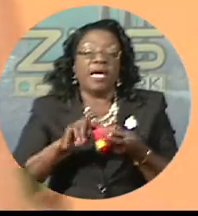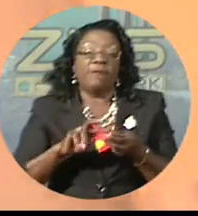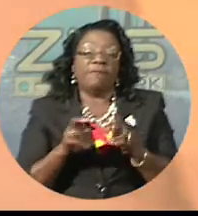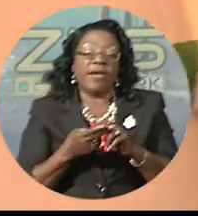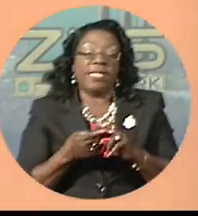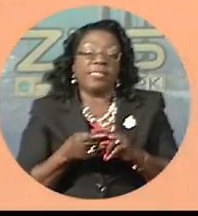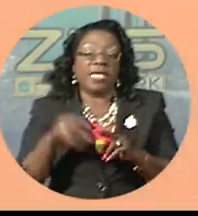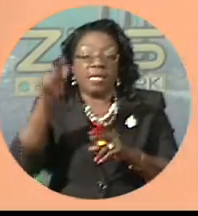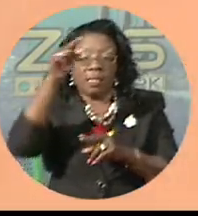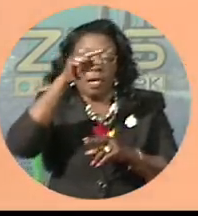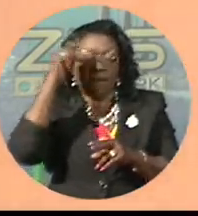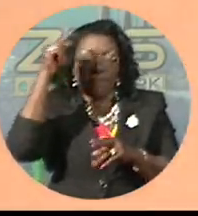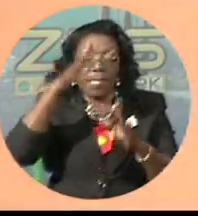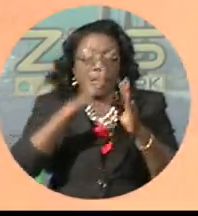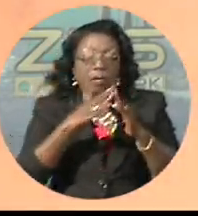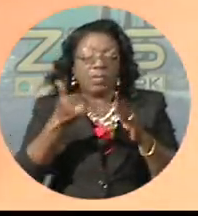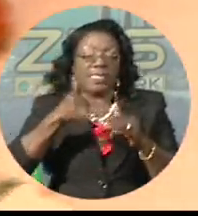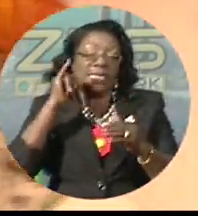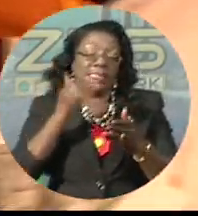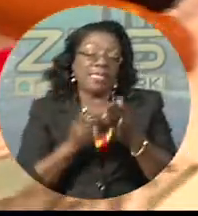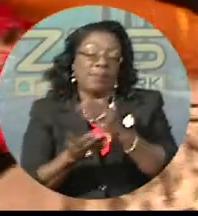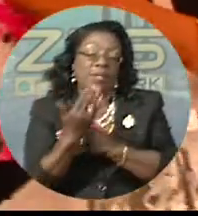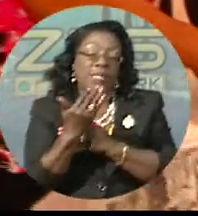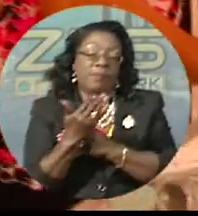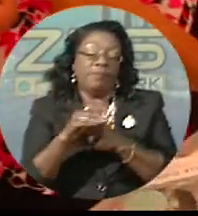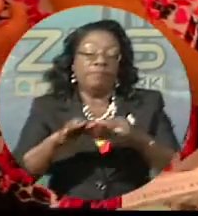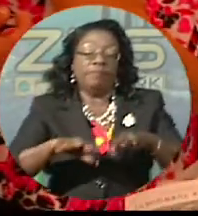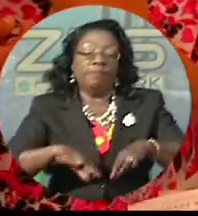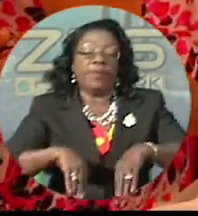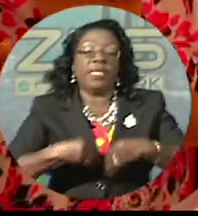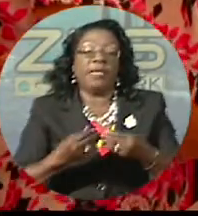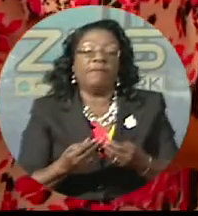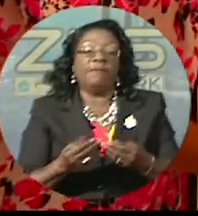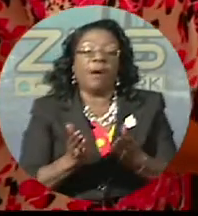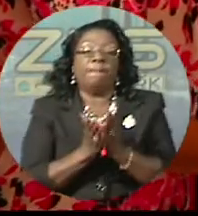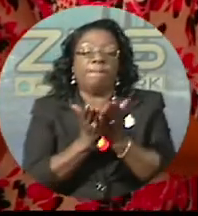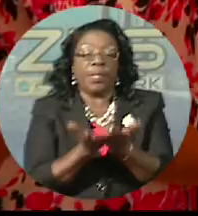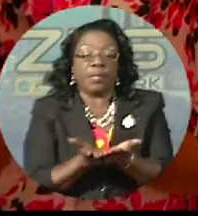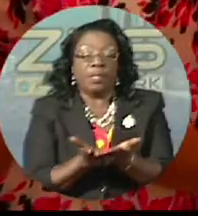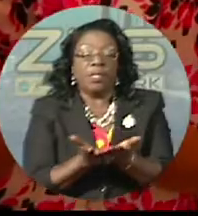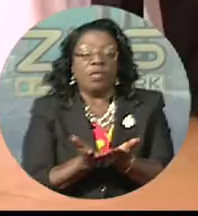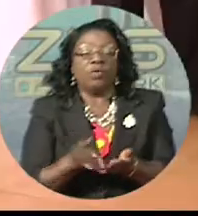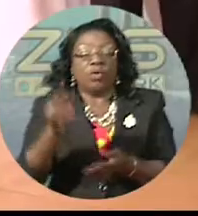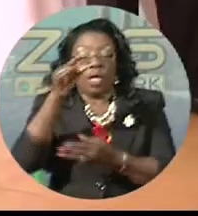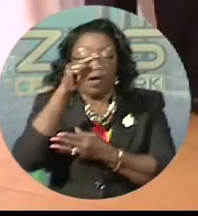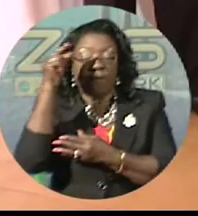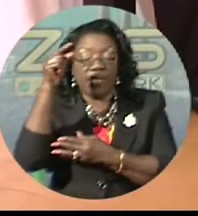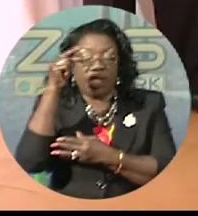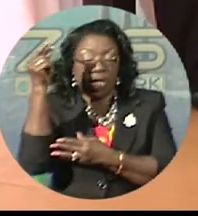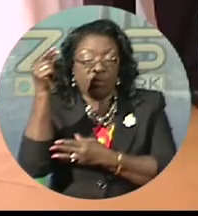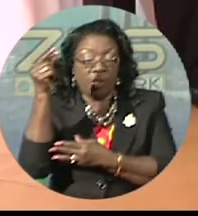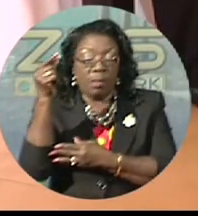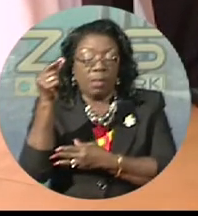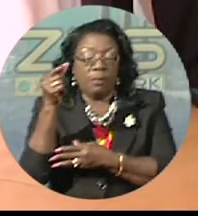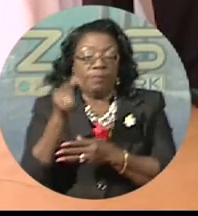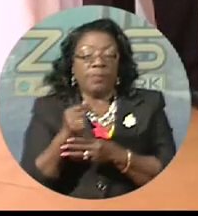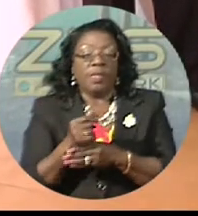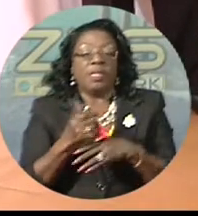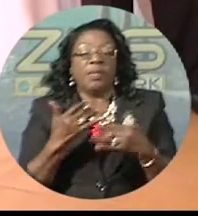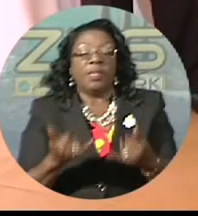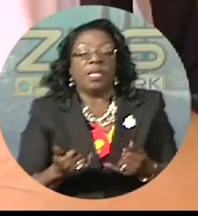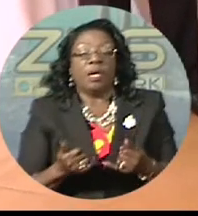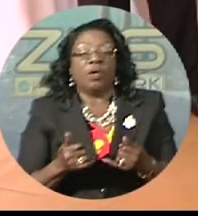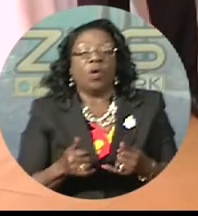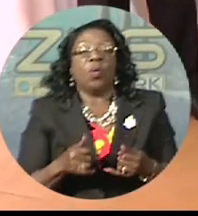Government House yesterday morning. He presented a copy to the Governor General, Her Excellency Dame Marguerite Pindling. The release, now available in